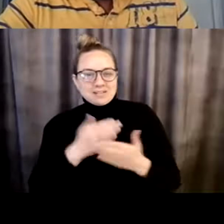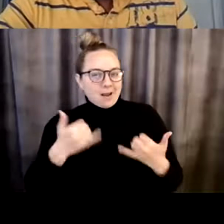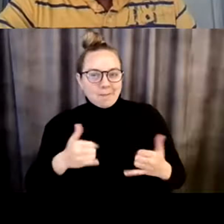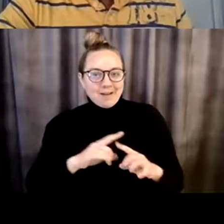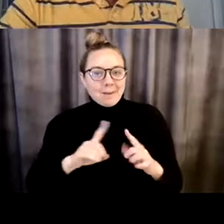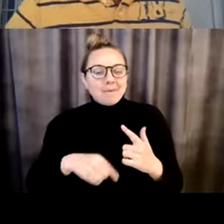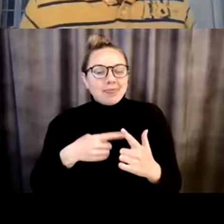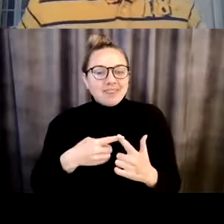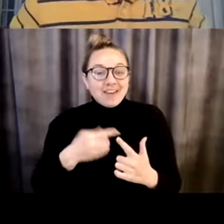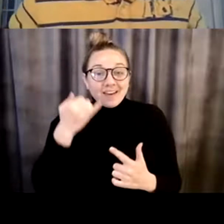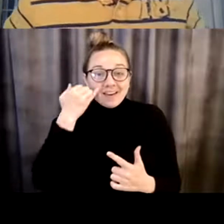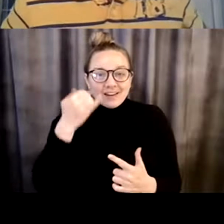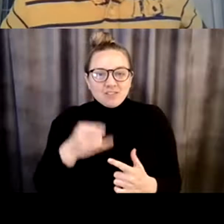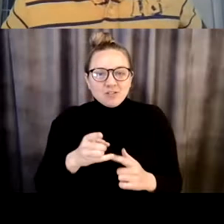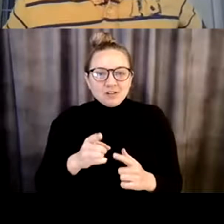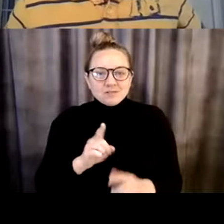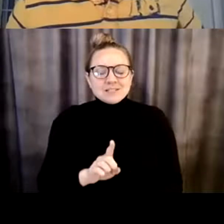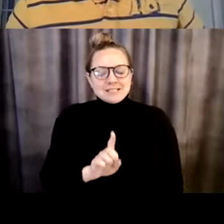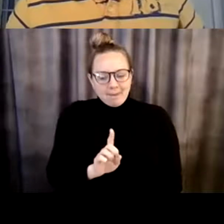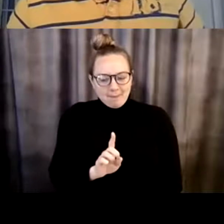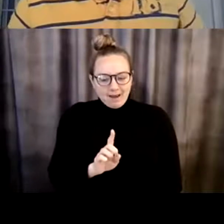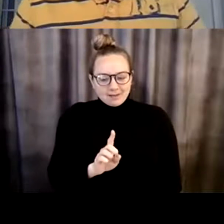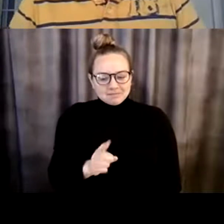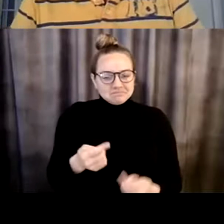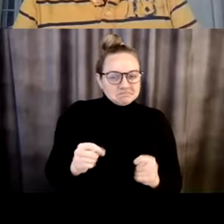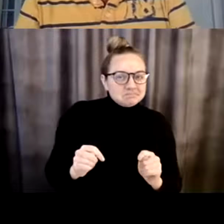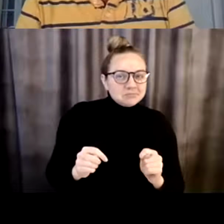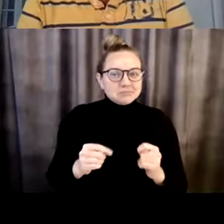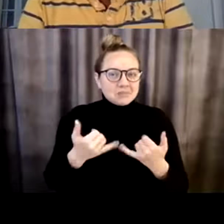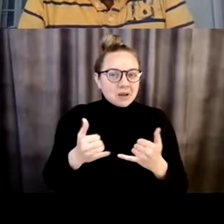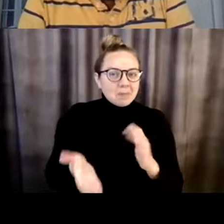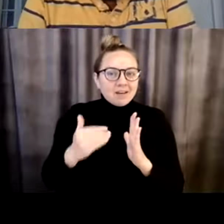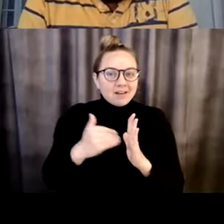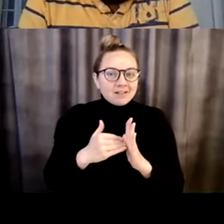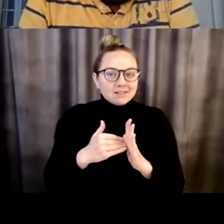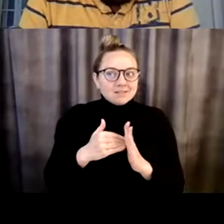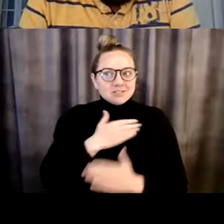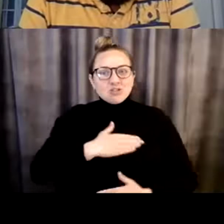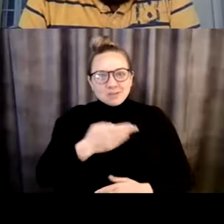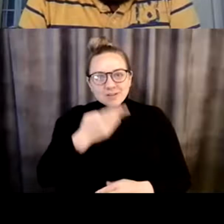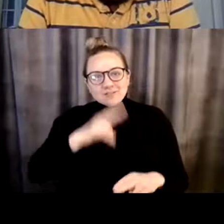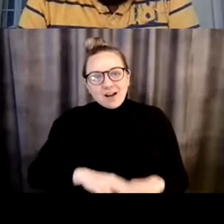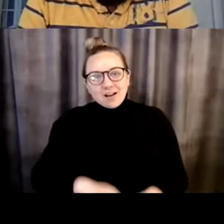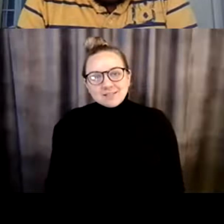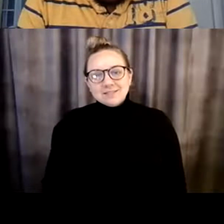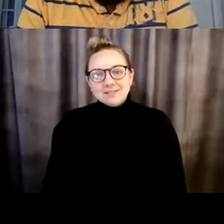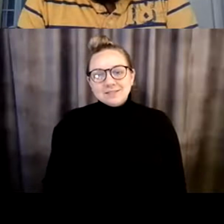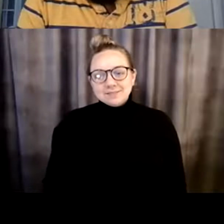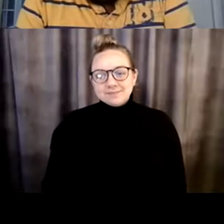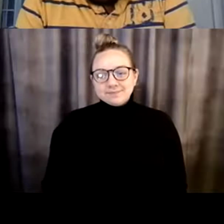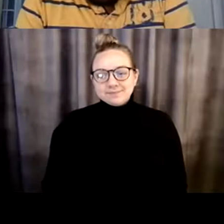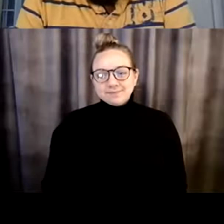really is. And I think just for me, as far as what the work should look like and what it means to me in the future, just it's really about